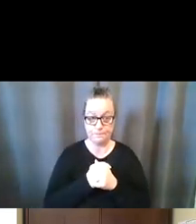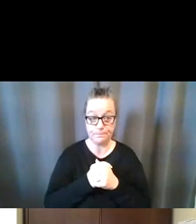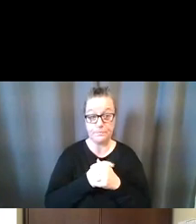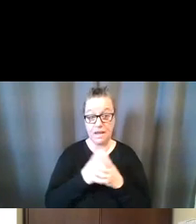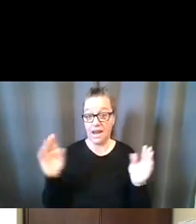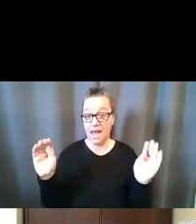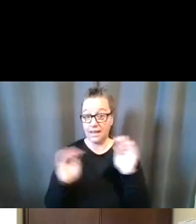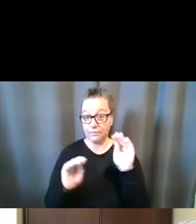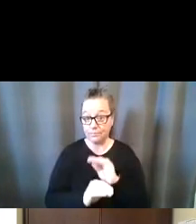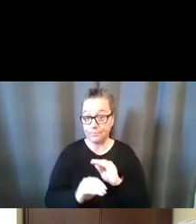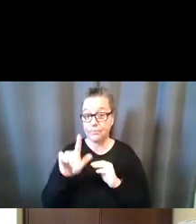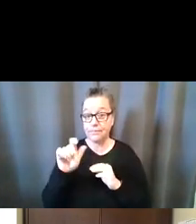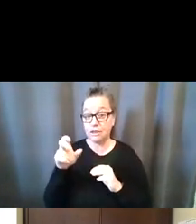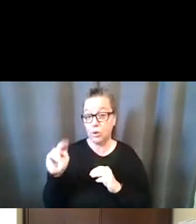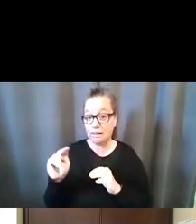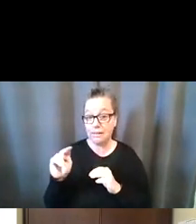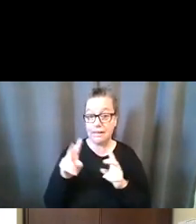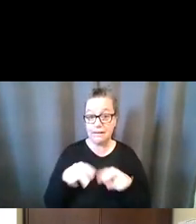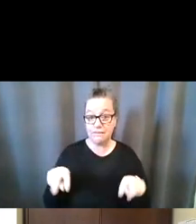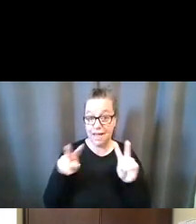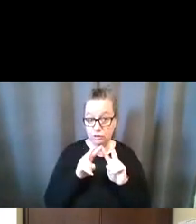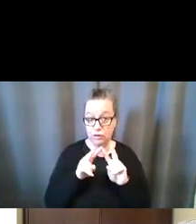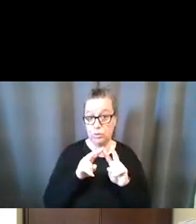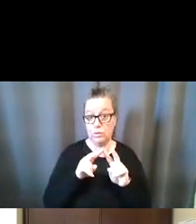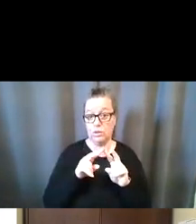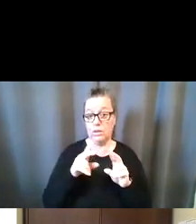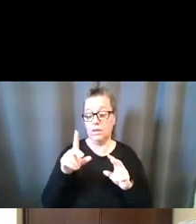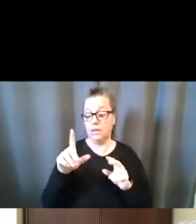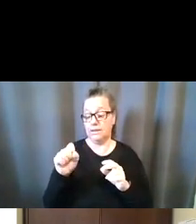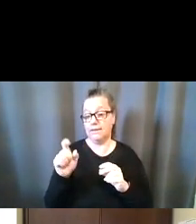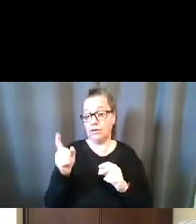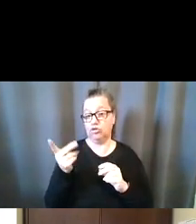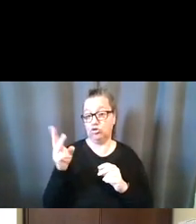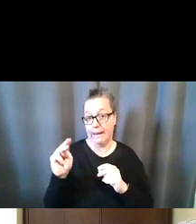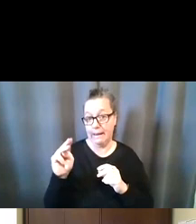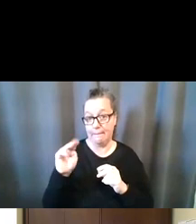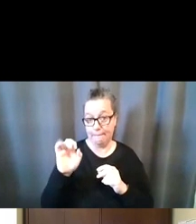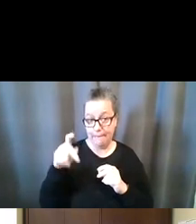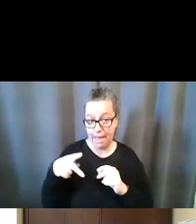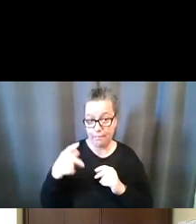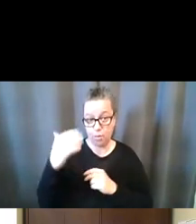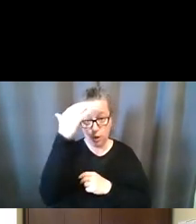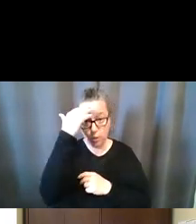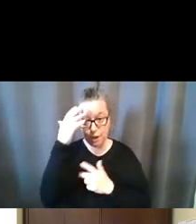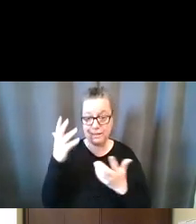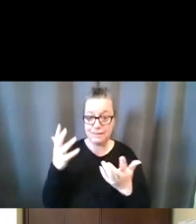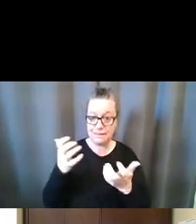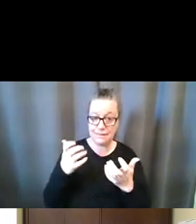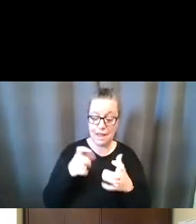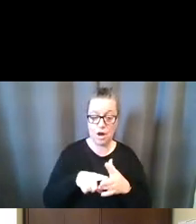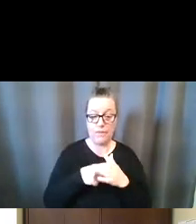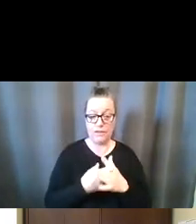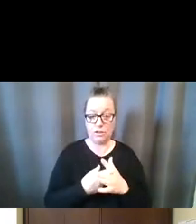into a lean value stream map, where awareness, desire, and then we start to get